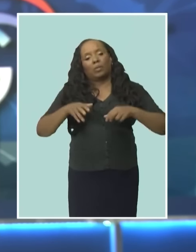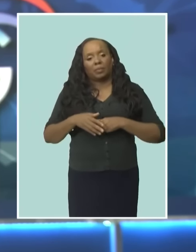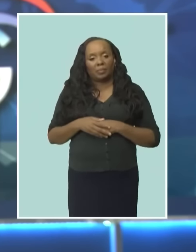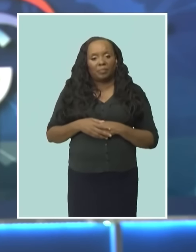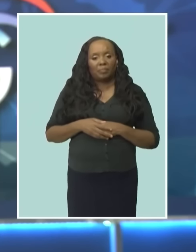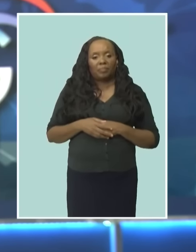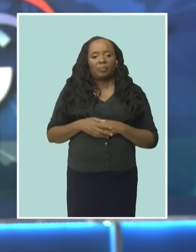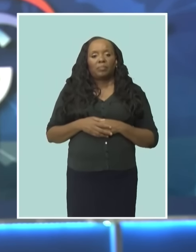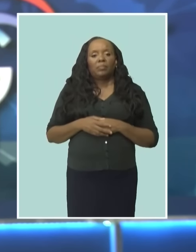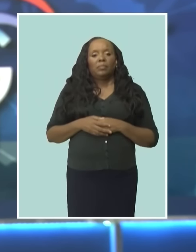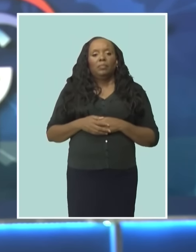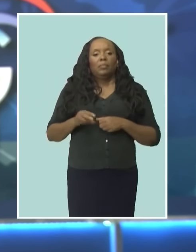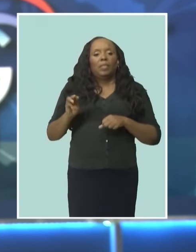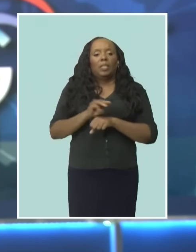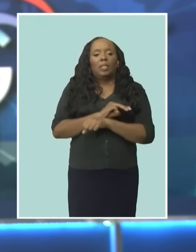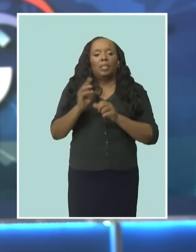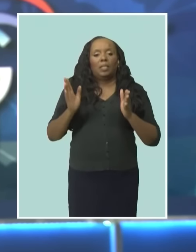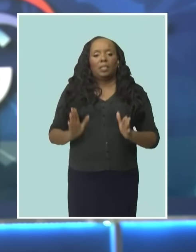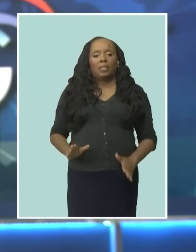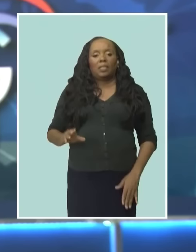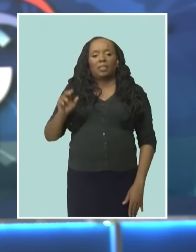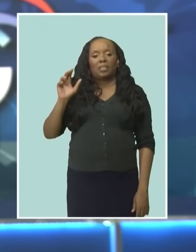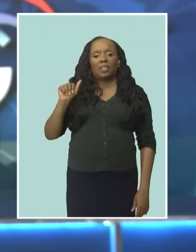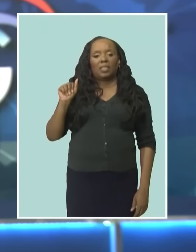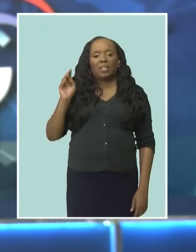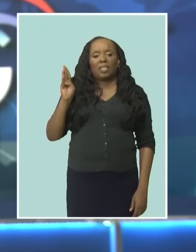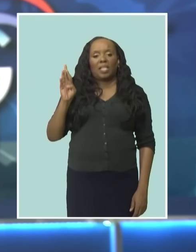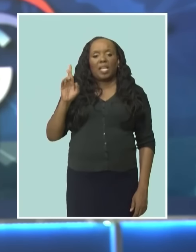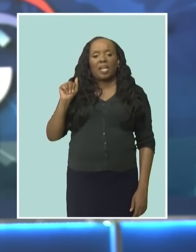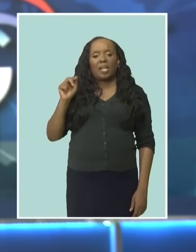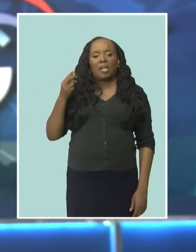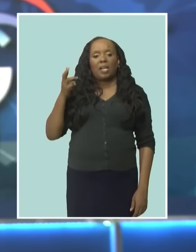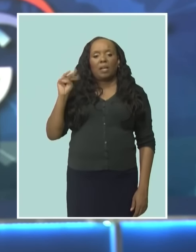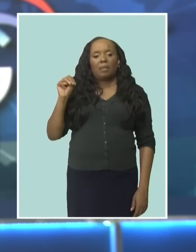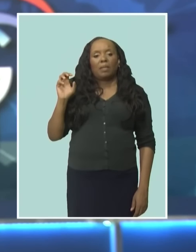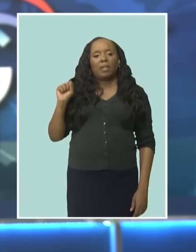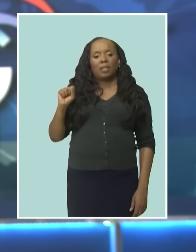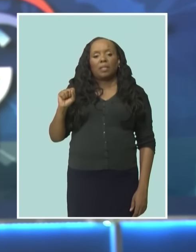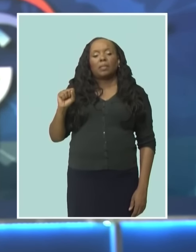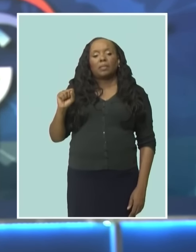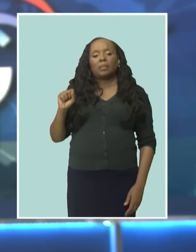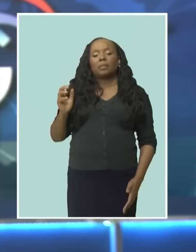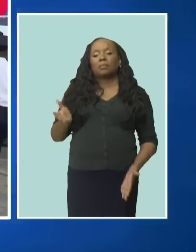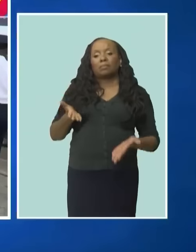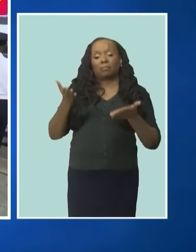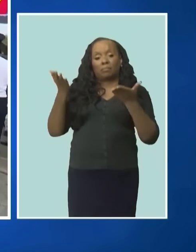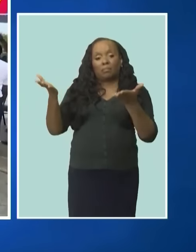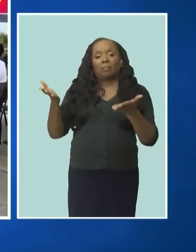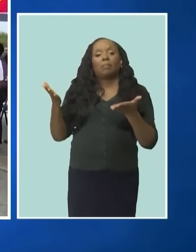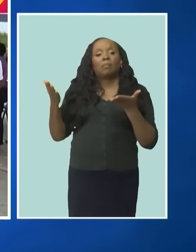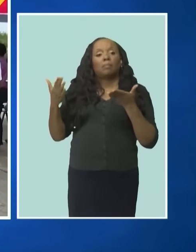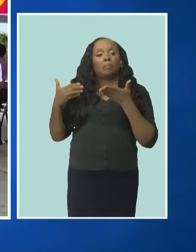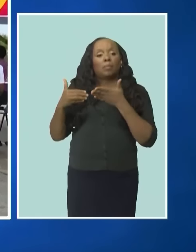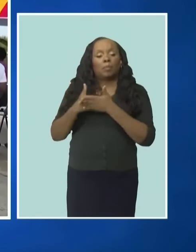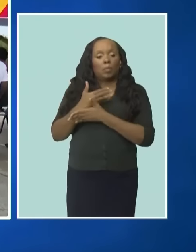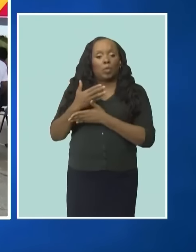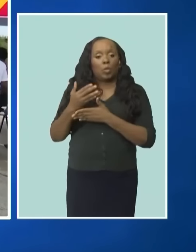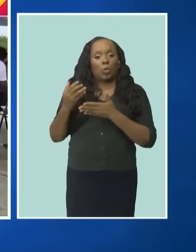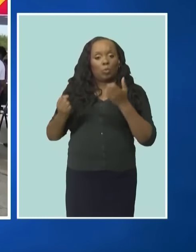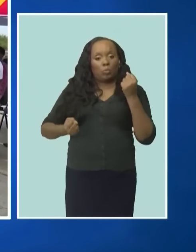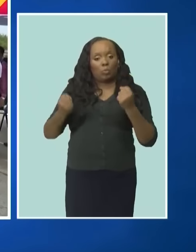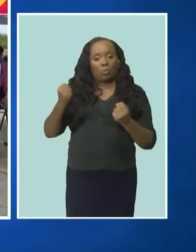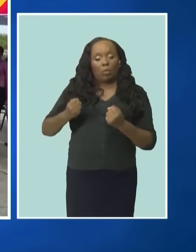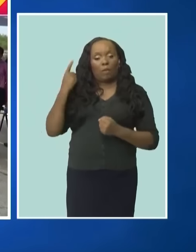Wilfred Abrams today commissioned new emergency vehicles for the Barbados Fire Service, calling it a boost for national safety. The